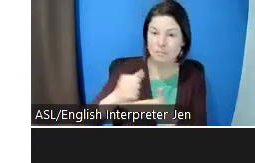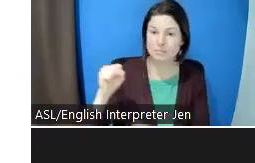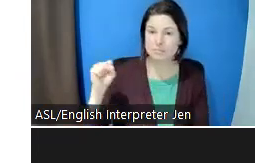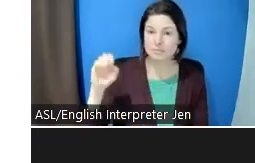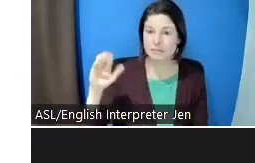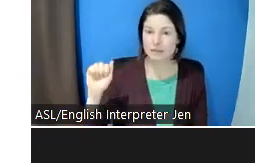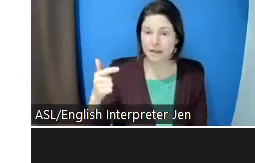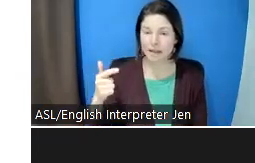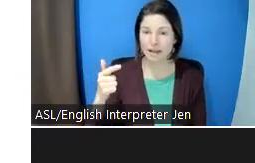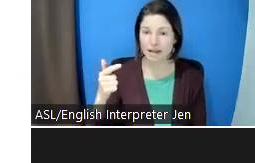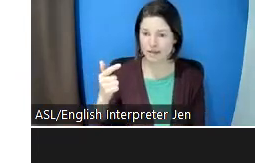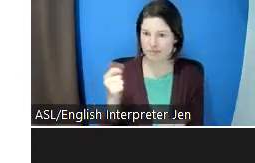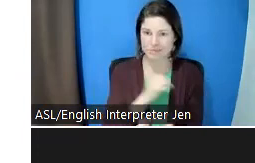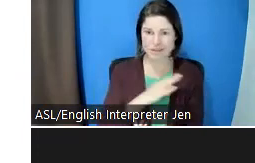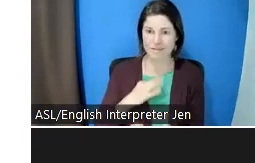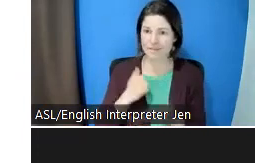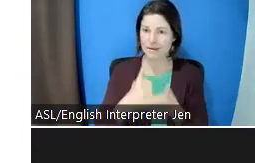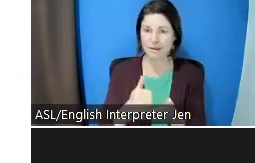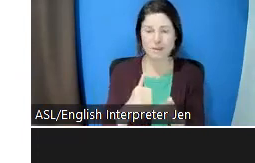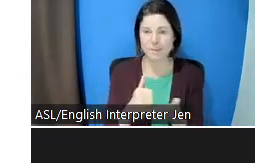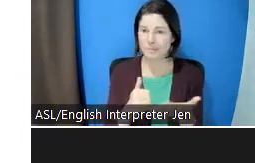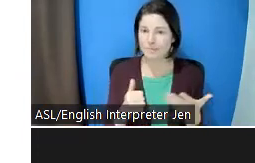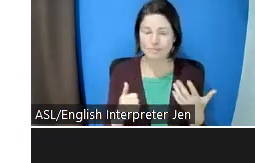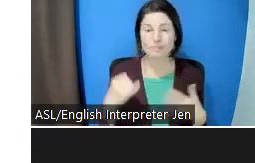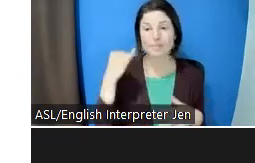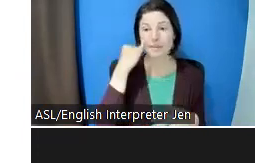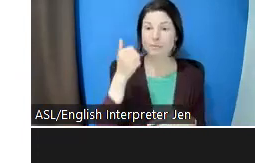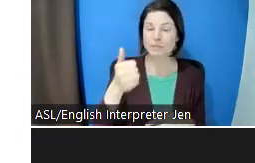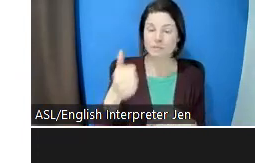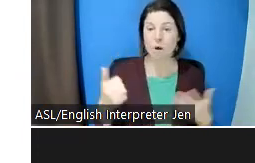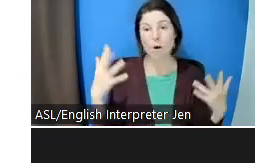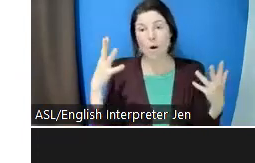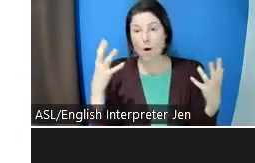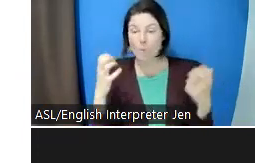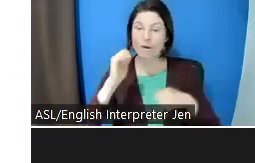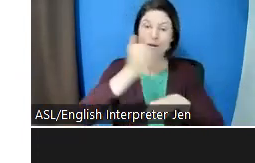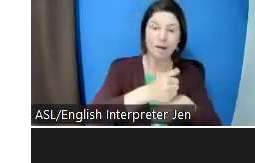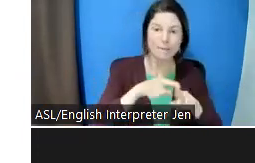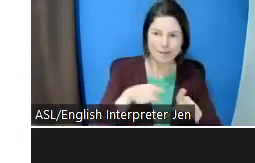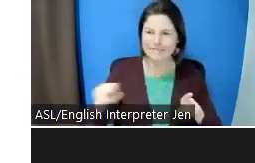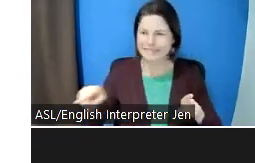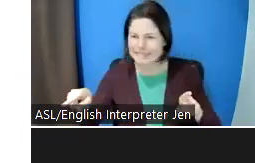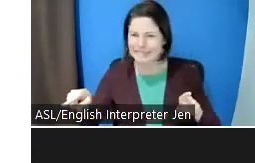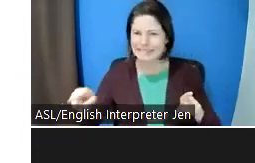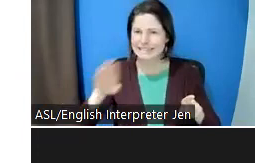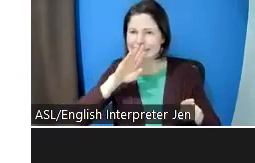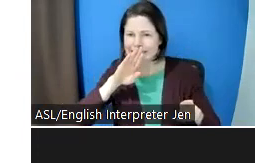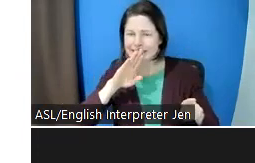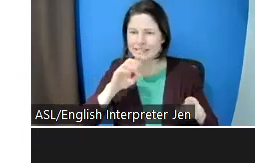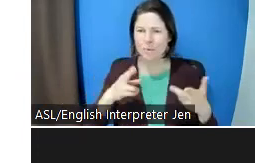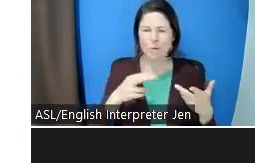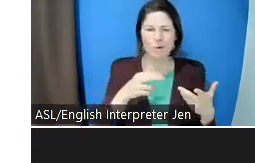So if you have any questions or having any challenges with the letter of support,